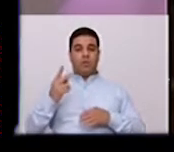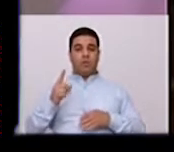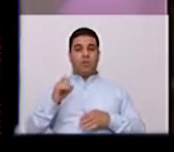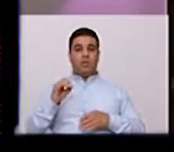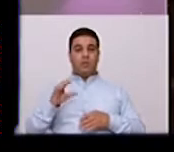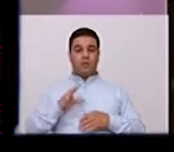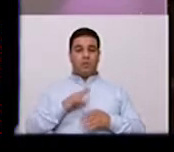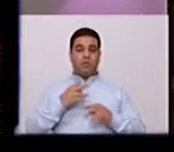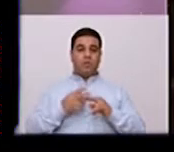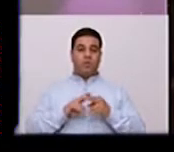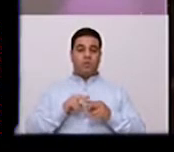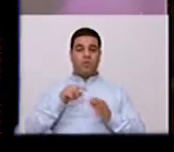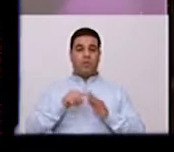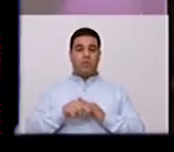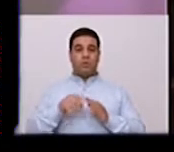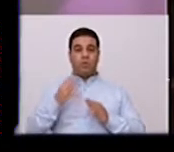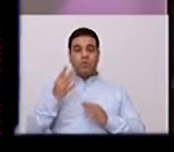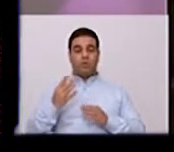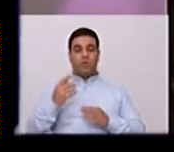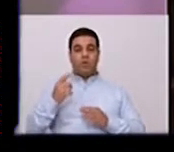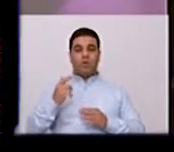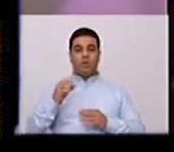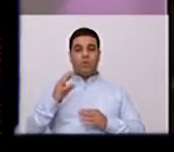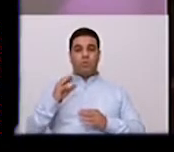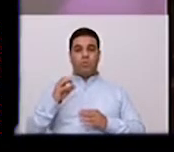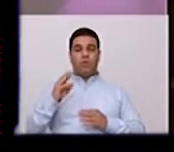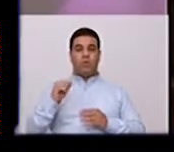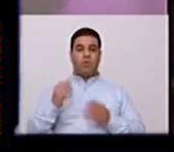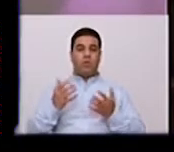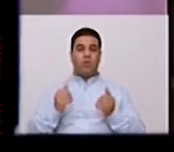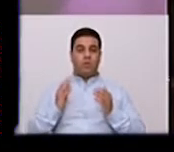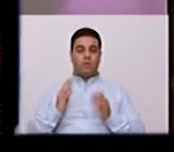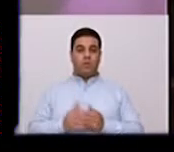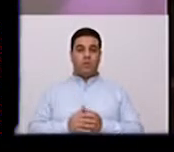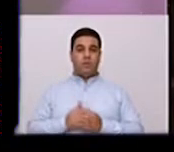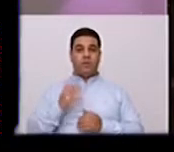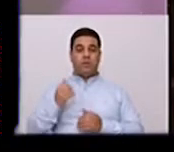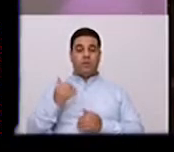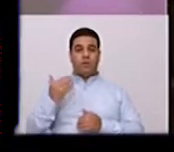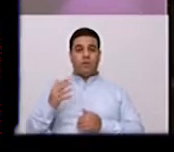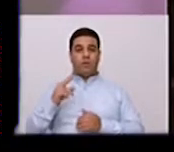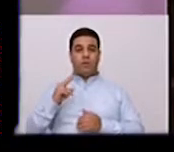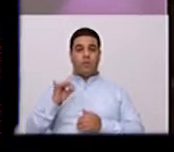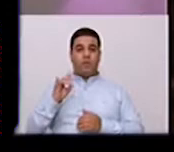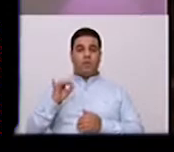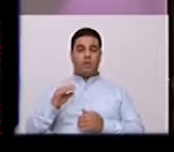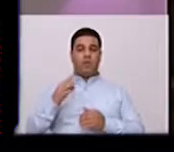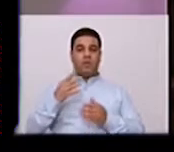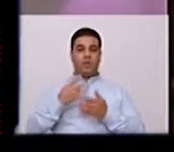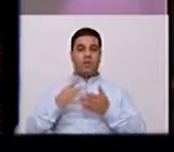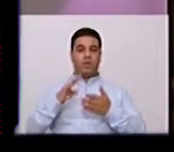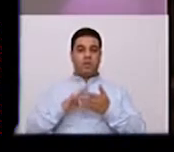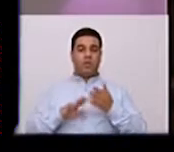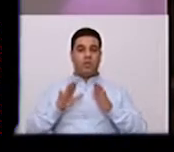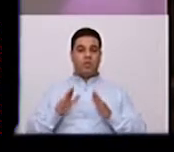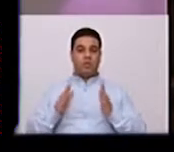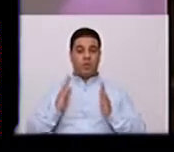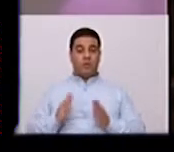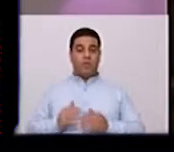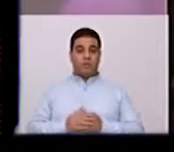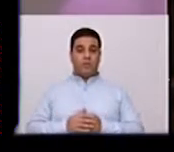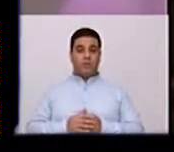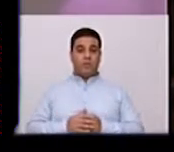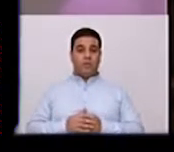bo'yicha getrozigota bo'lganligi uchun 4ta gametni olamiz. Va buni pinet katakchasiga joylashtiramiz.